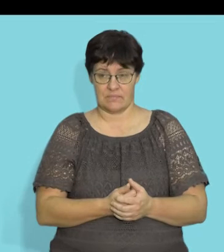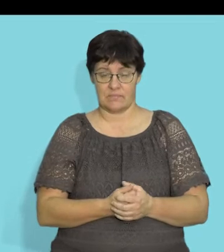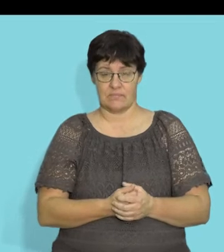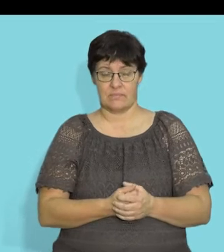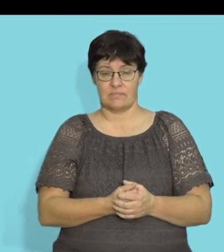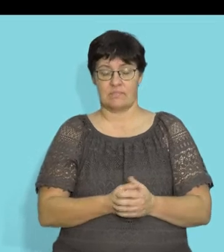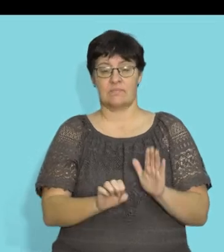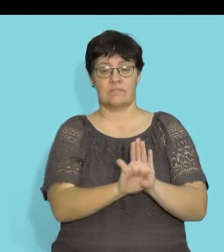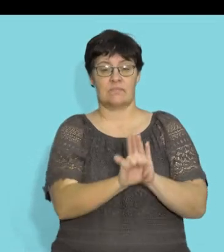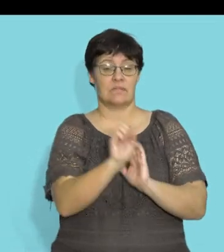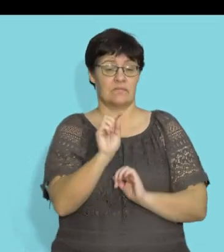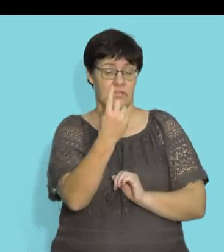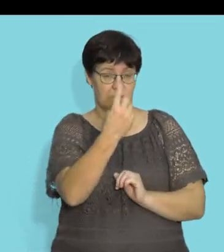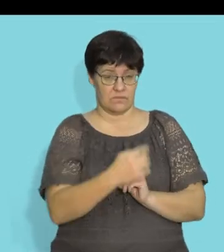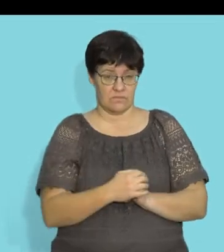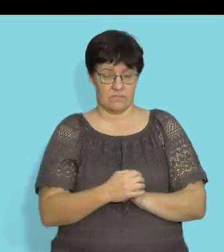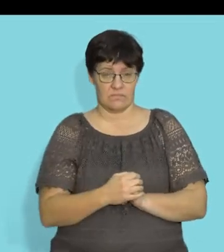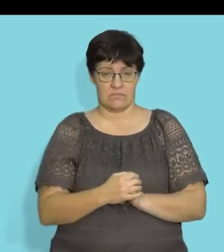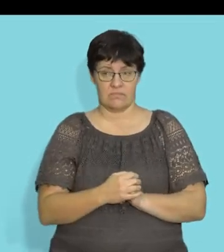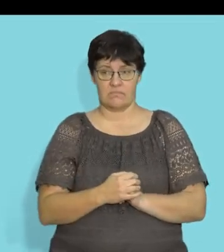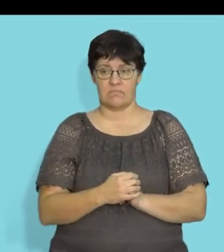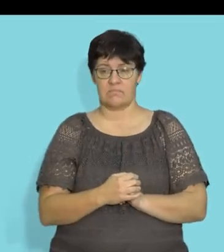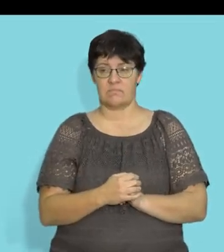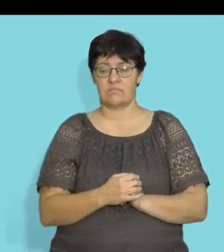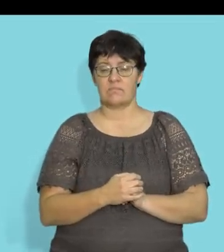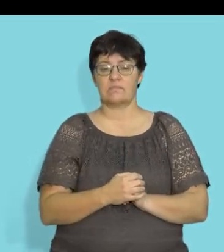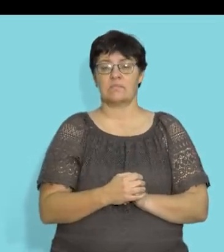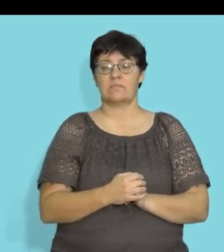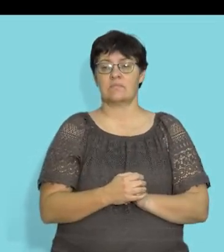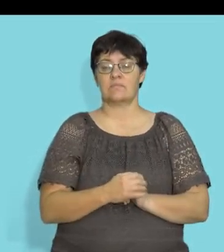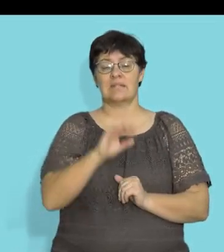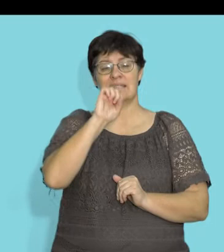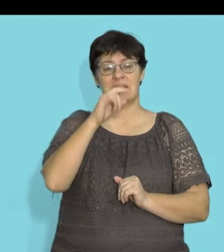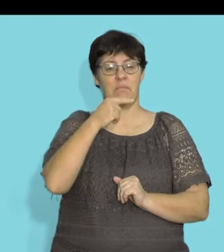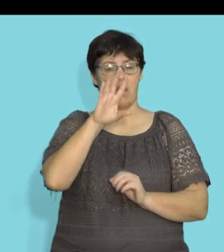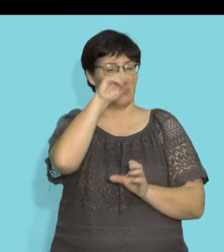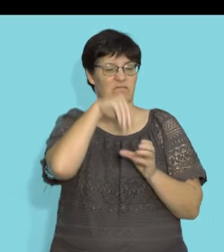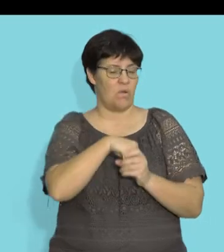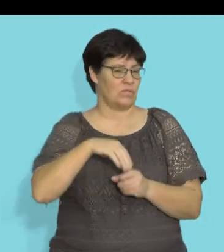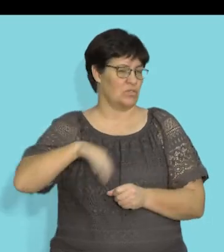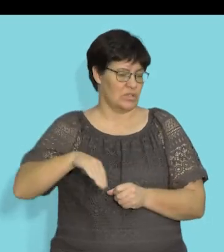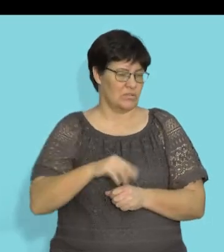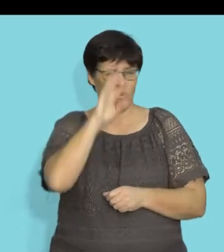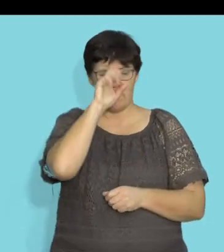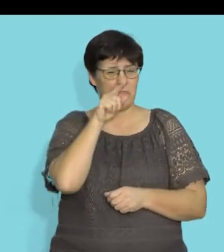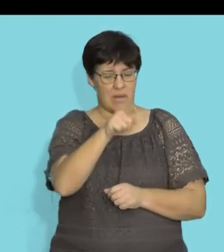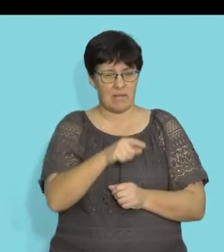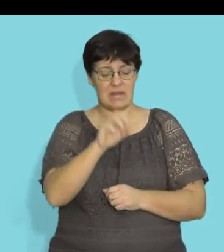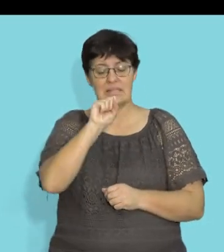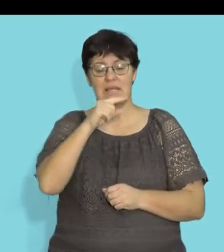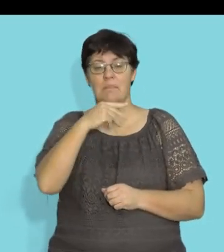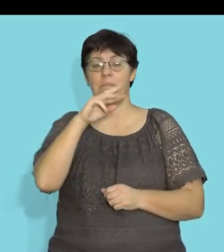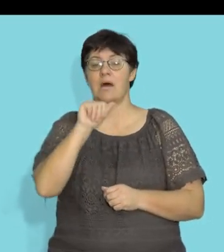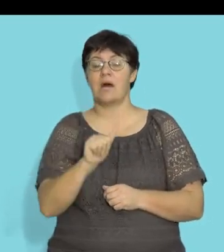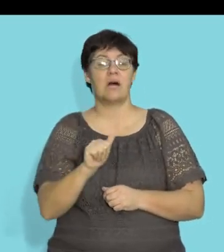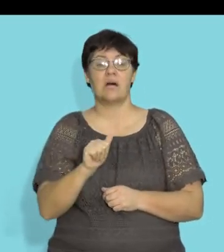Let's look at the first example. So we haven't done one yet that's got a sigma involved, but just a reminder everyone,